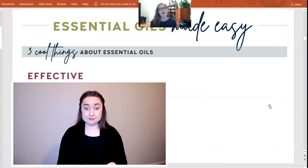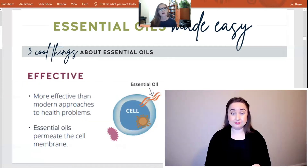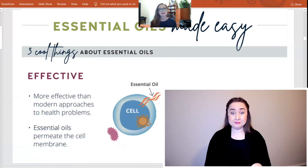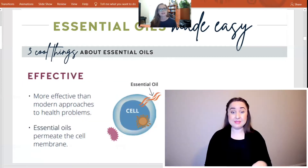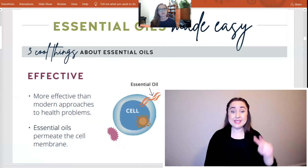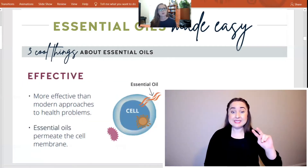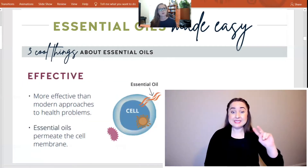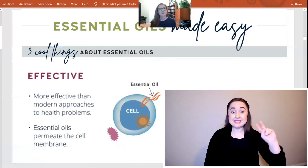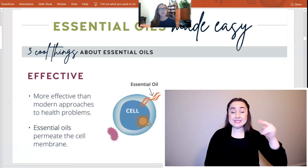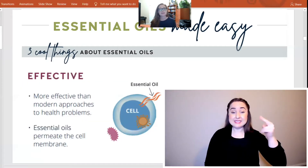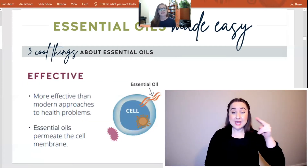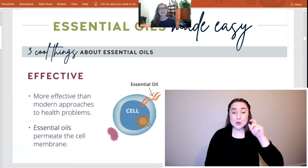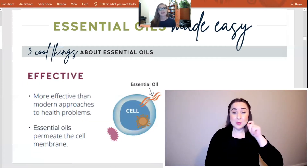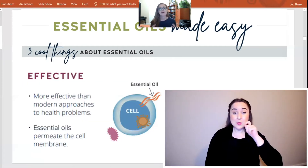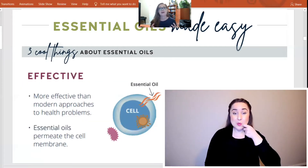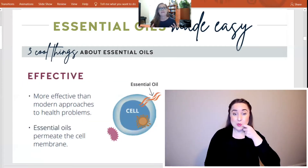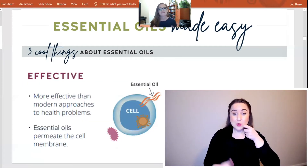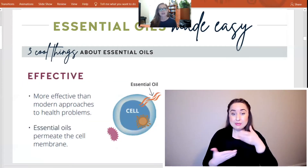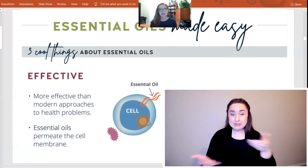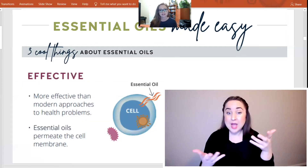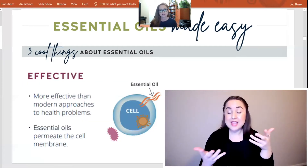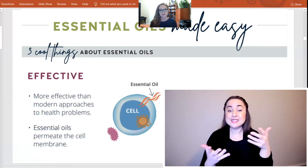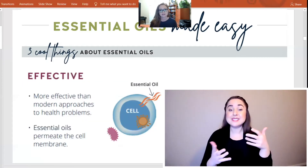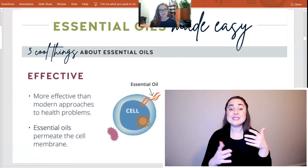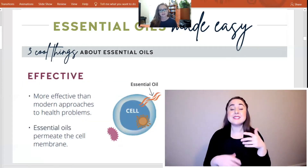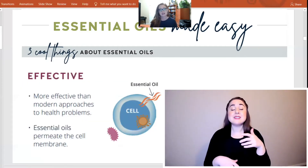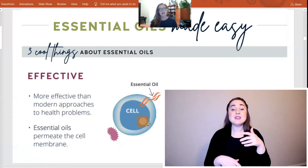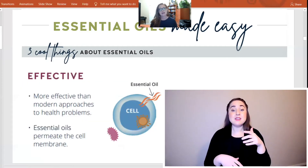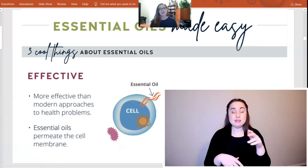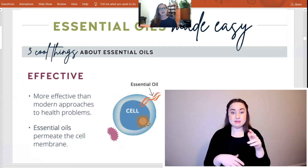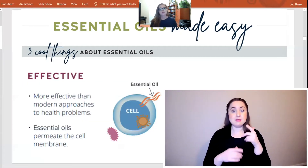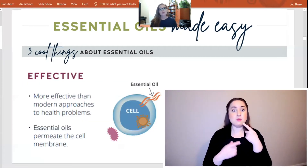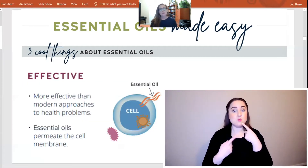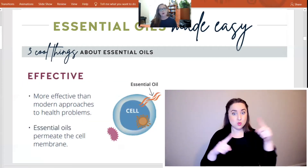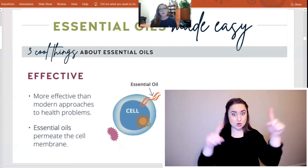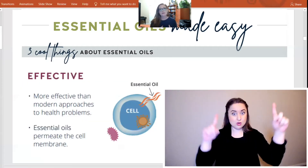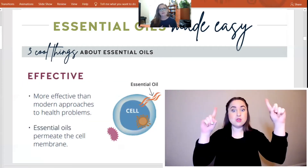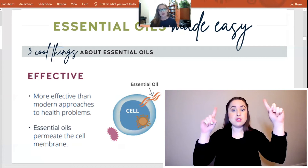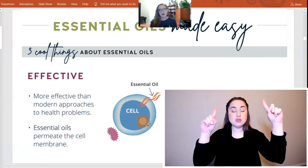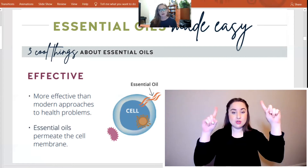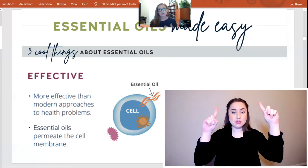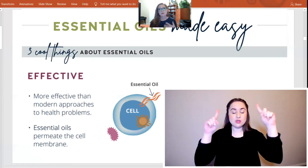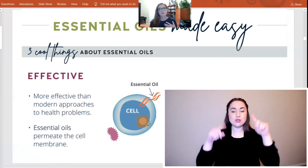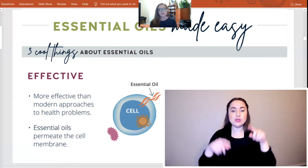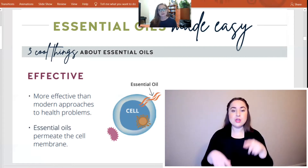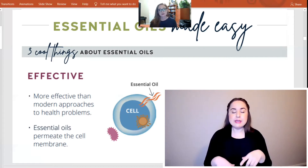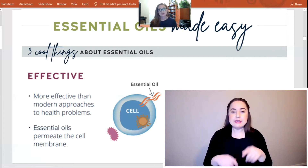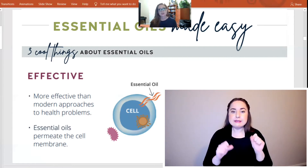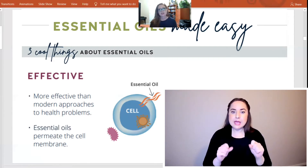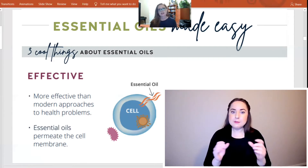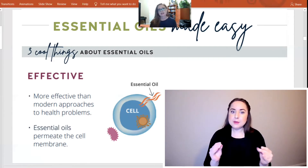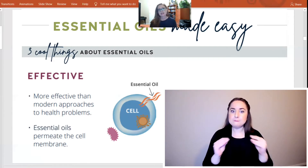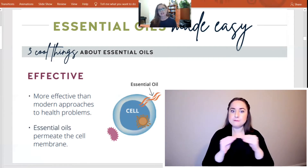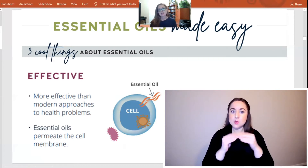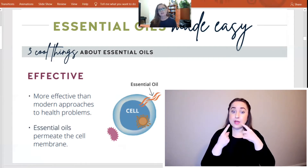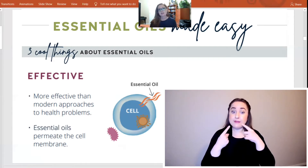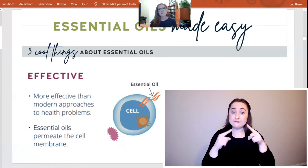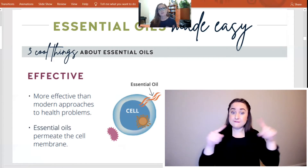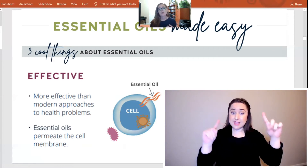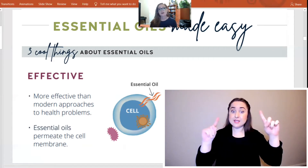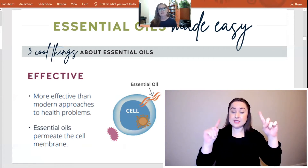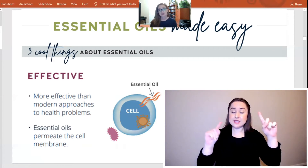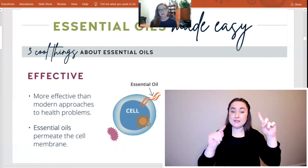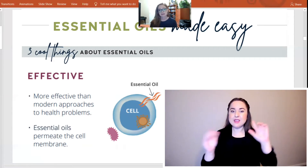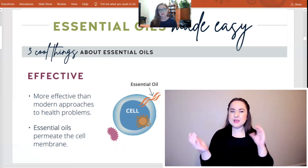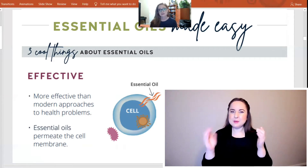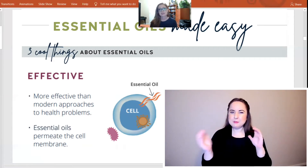thing about essential oils is that they are effective. So what we've found through research is that they can be